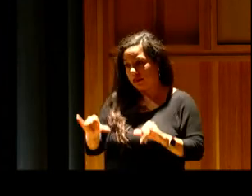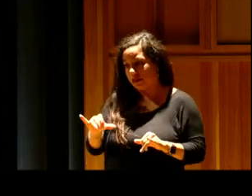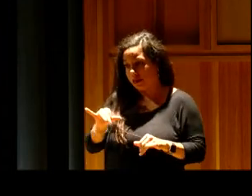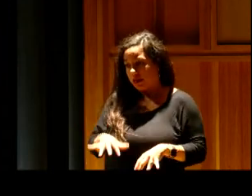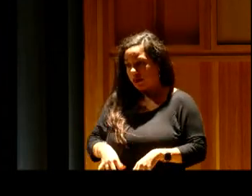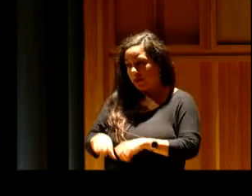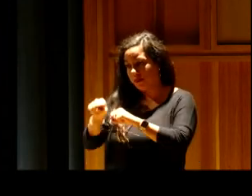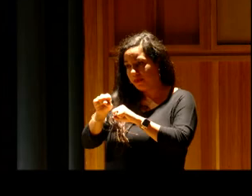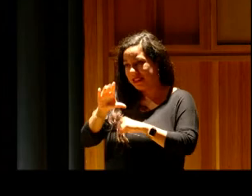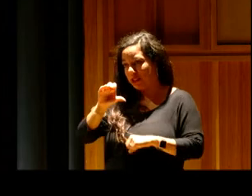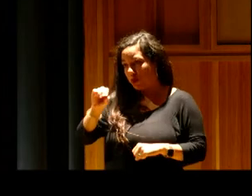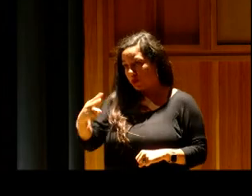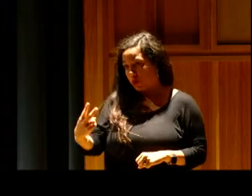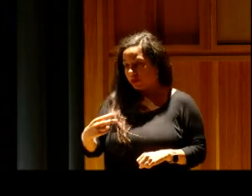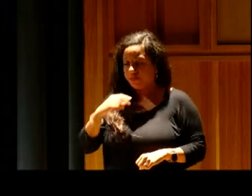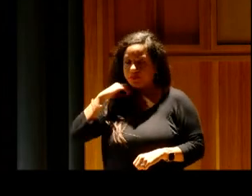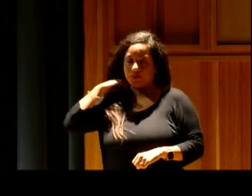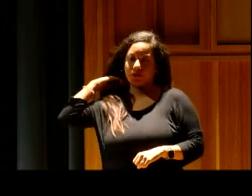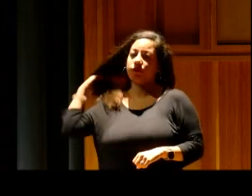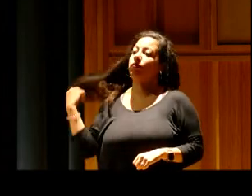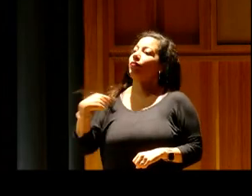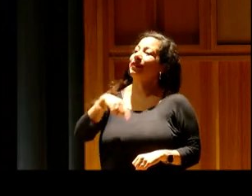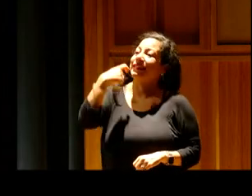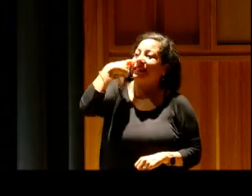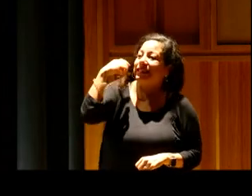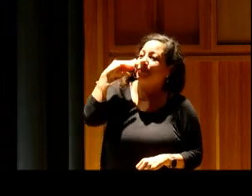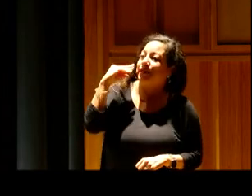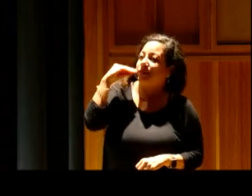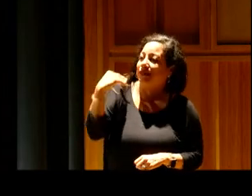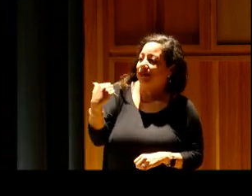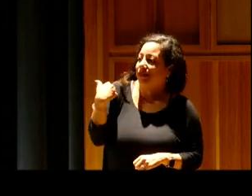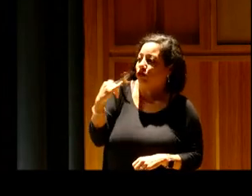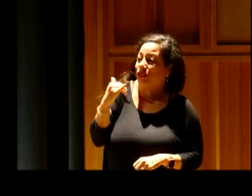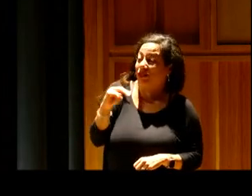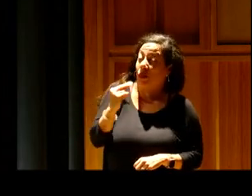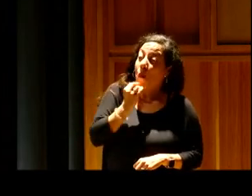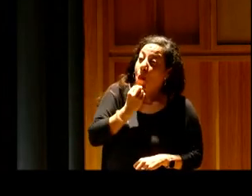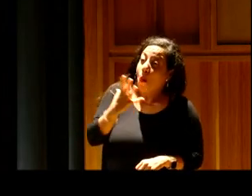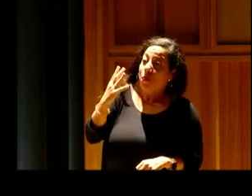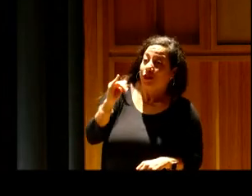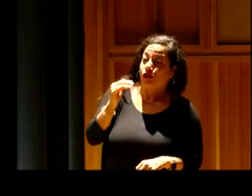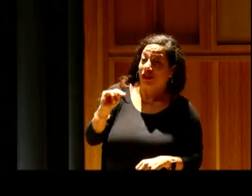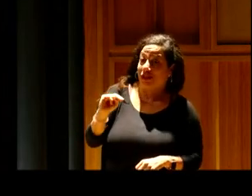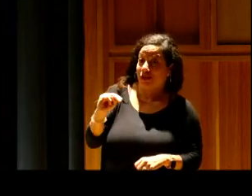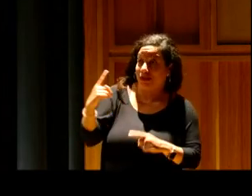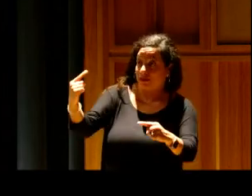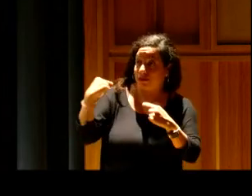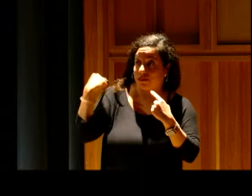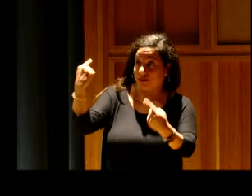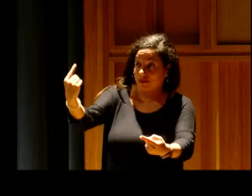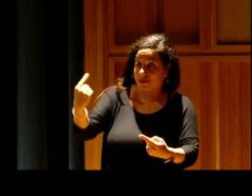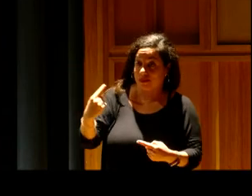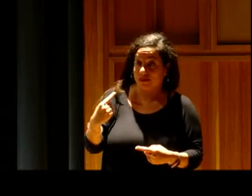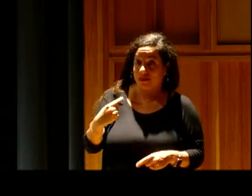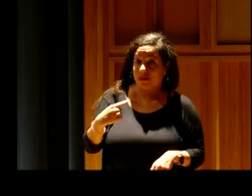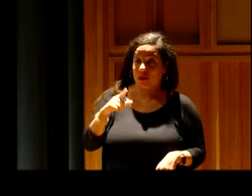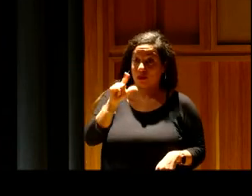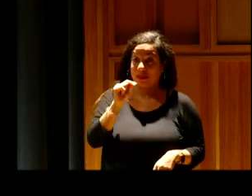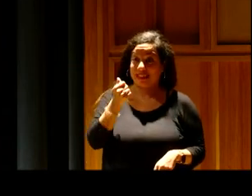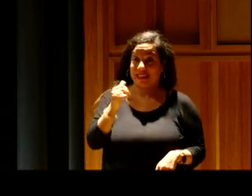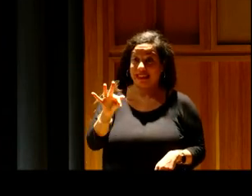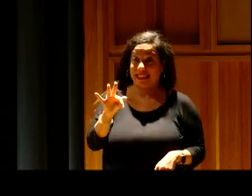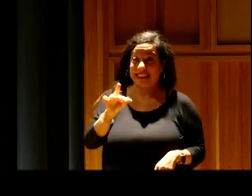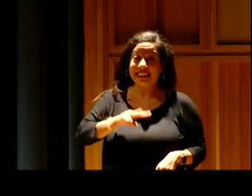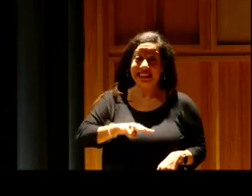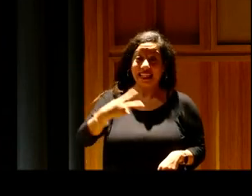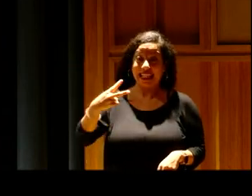CO2. We just experienced in January the warmest January on record. 2019 was the